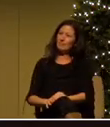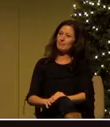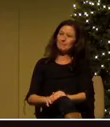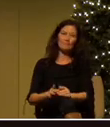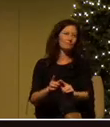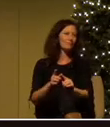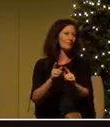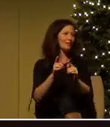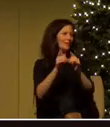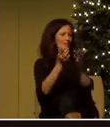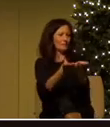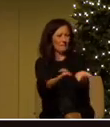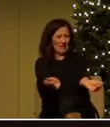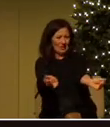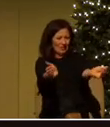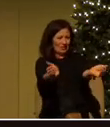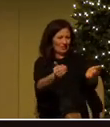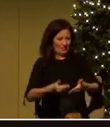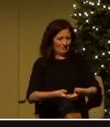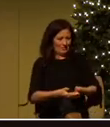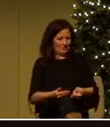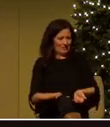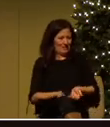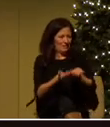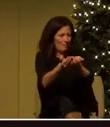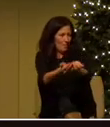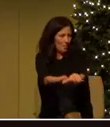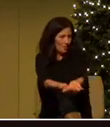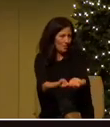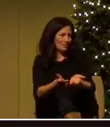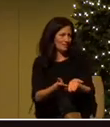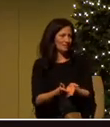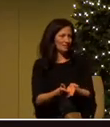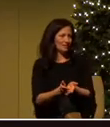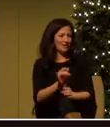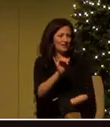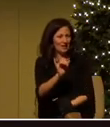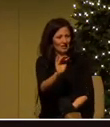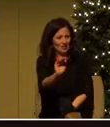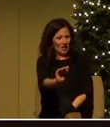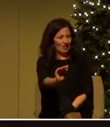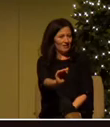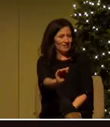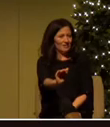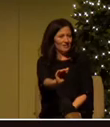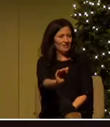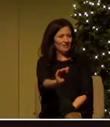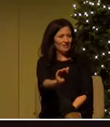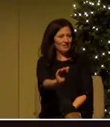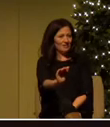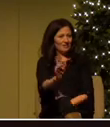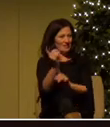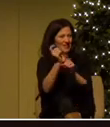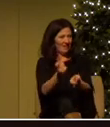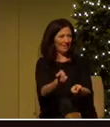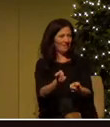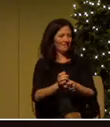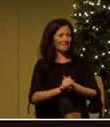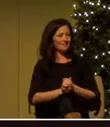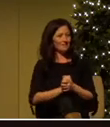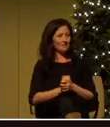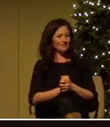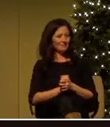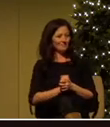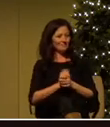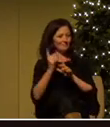the gift of Christmas. That's the gift of the child. That's the gift